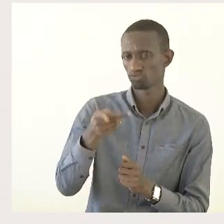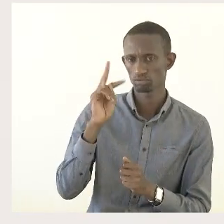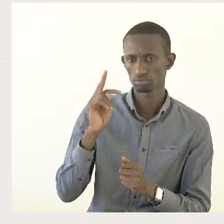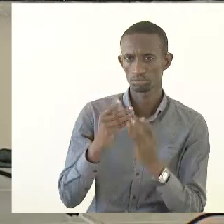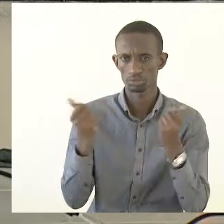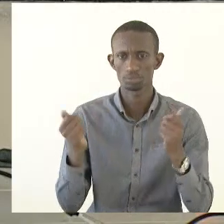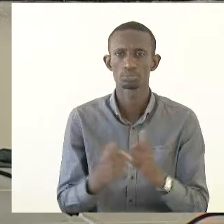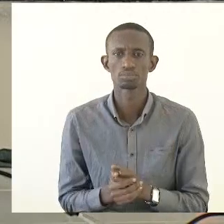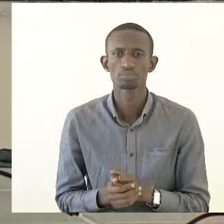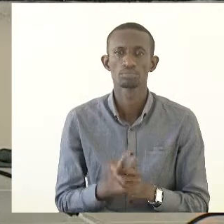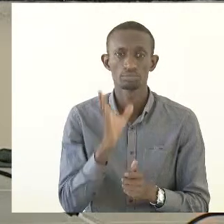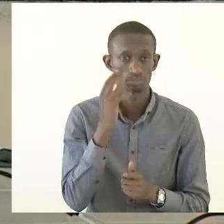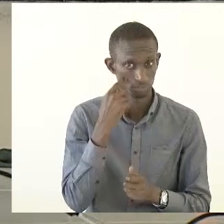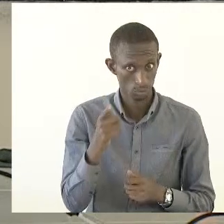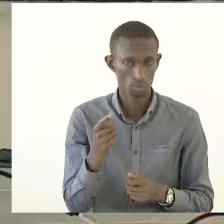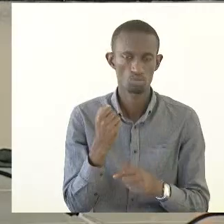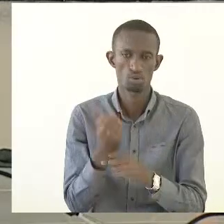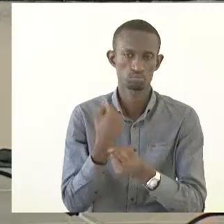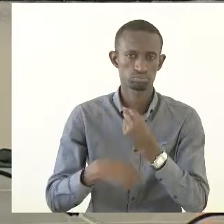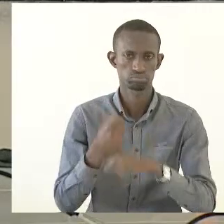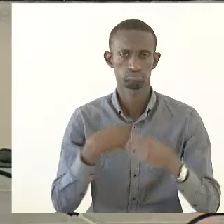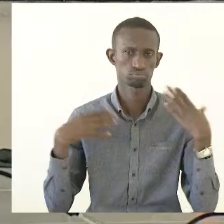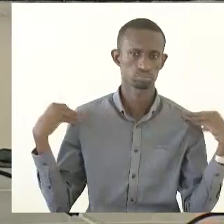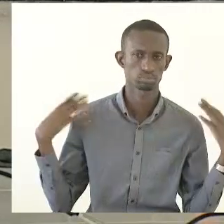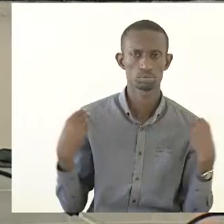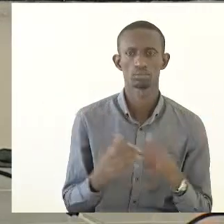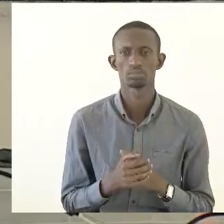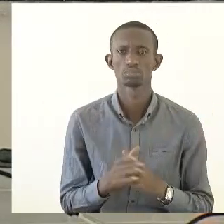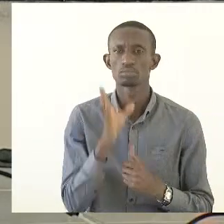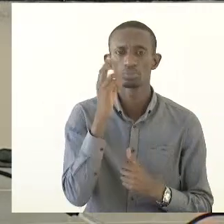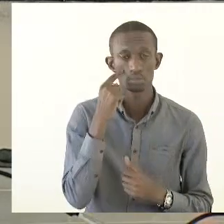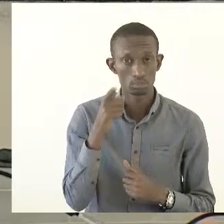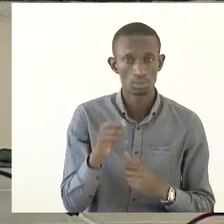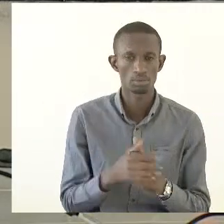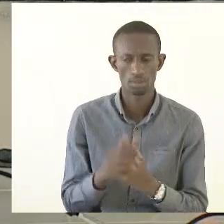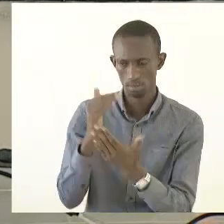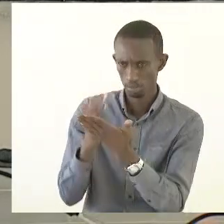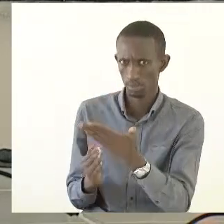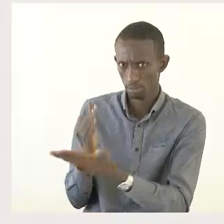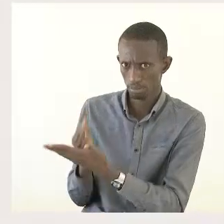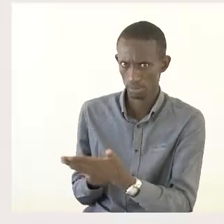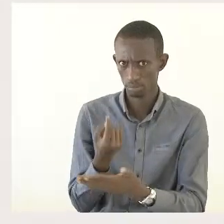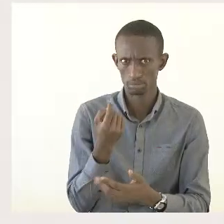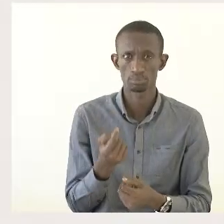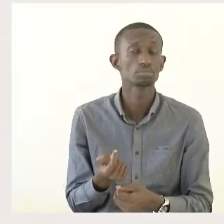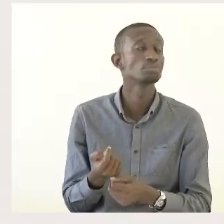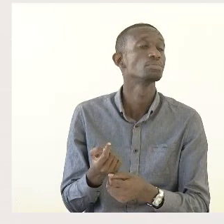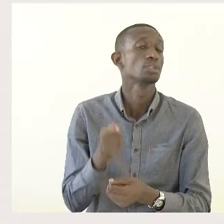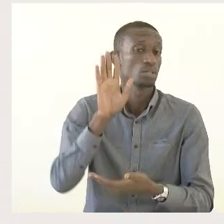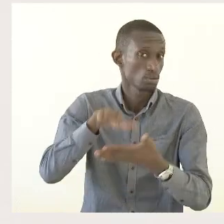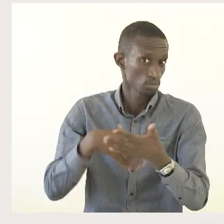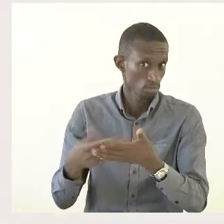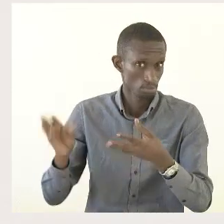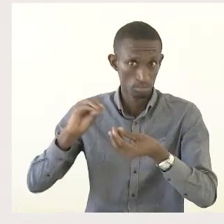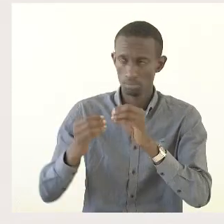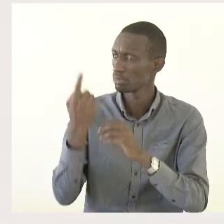test. We're going to do it practically, but let's have the theoretical part of it. We have number one, test tube